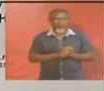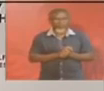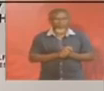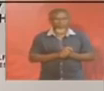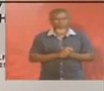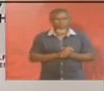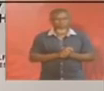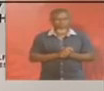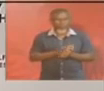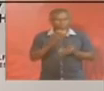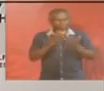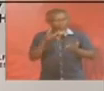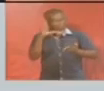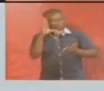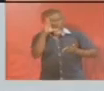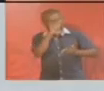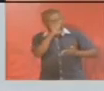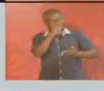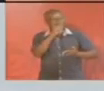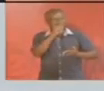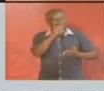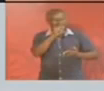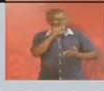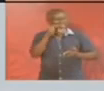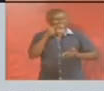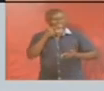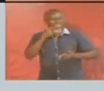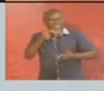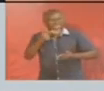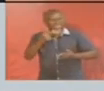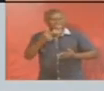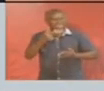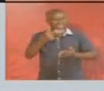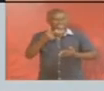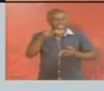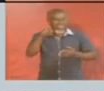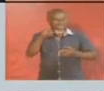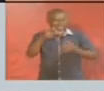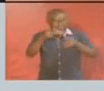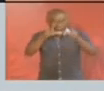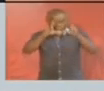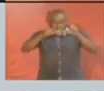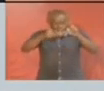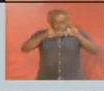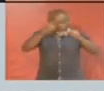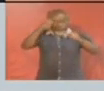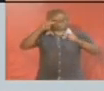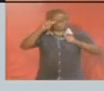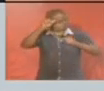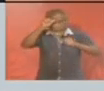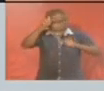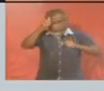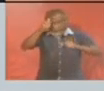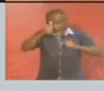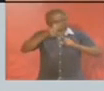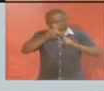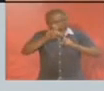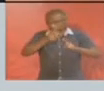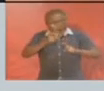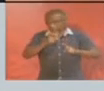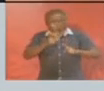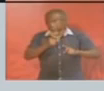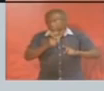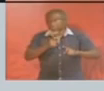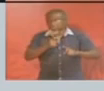it, but when I was speaking initially, I did indicate that the expiry dates of the Covishield vaccines we received last night is